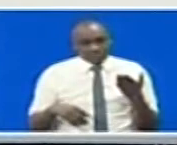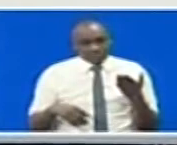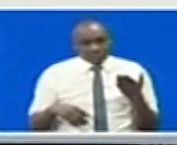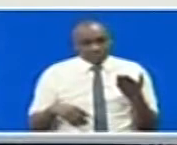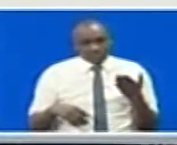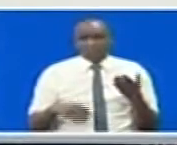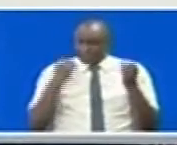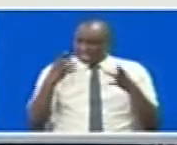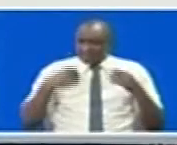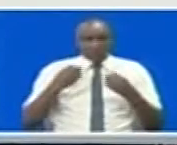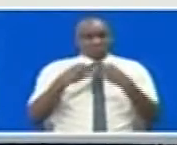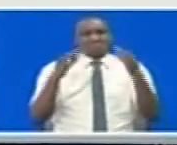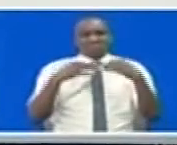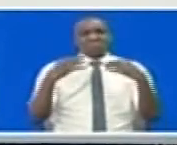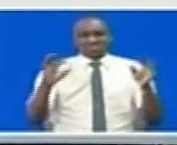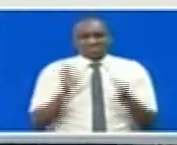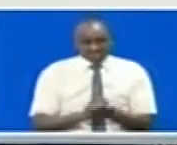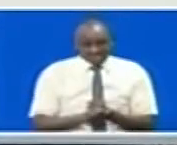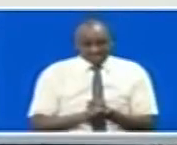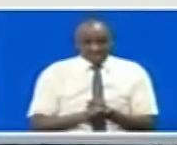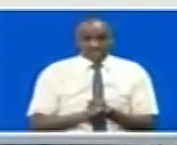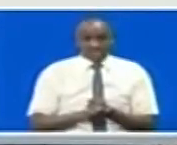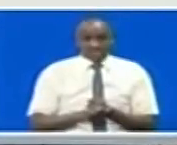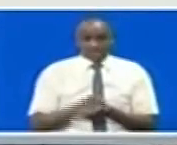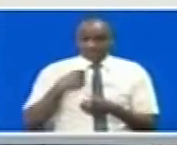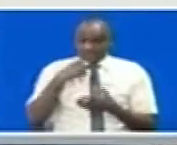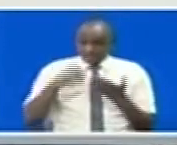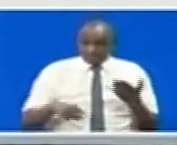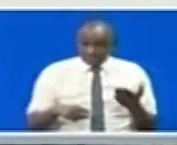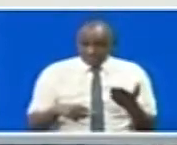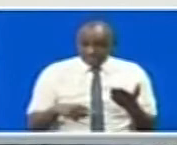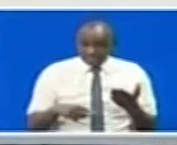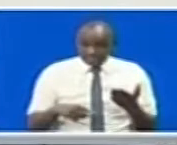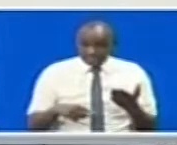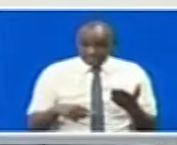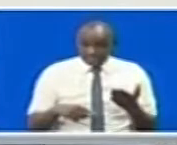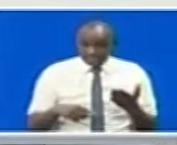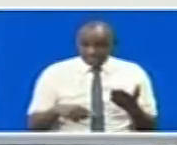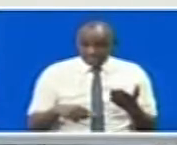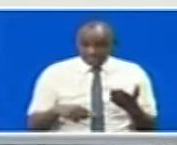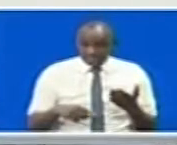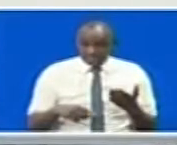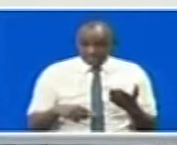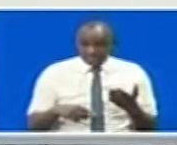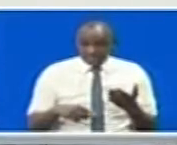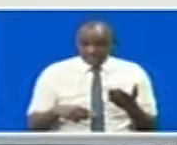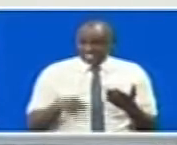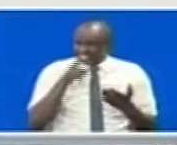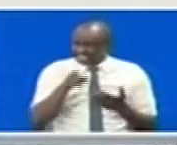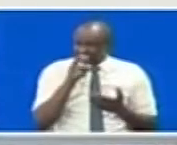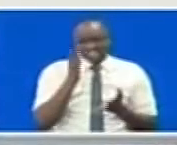of acquittals on what I could only describe some of them as on very